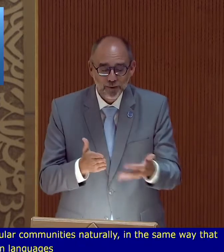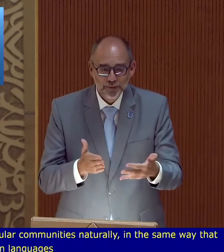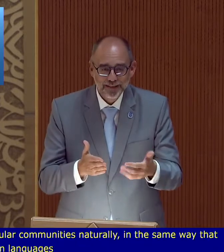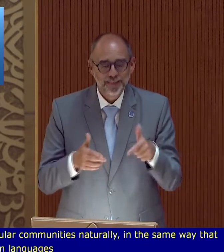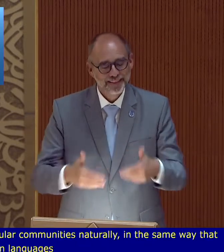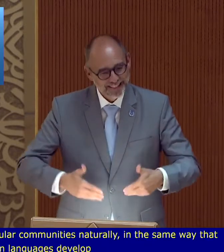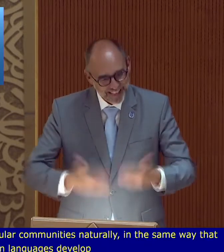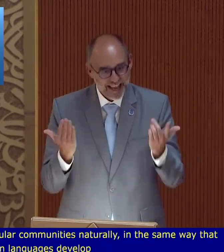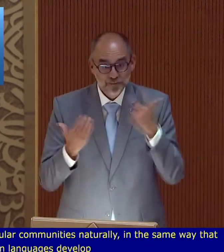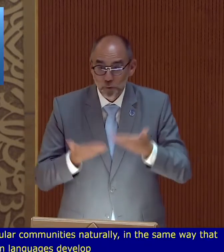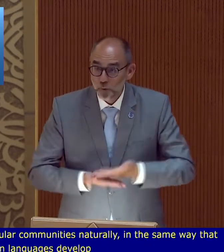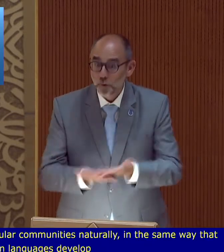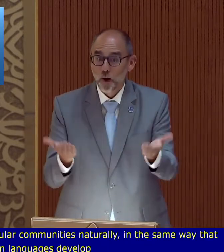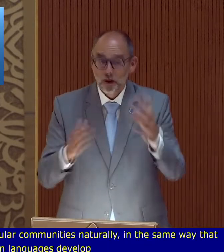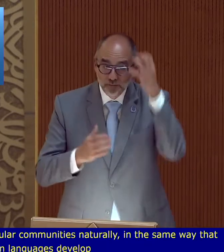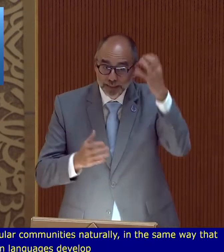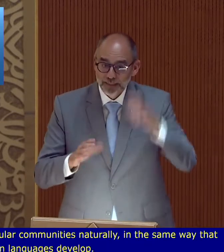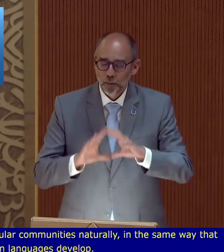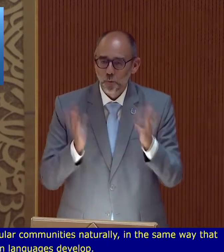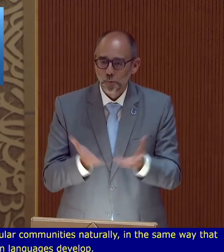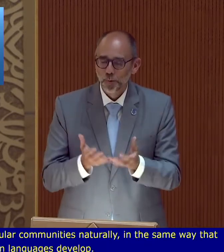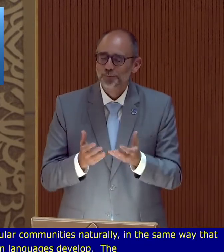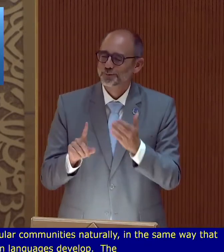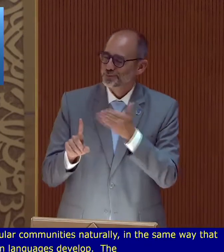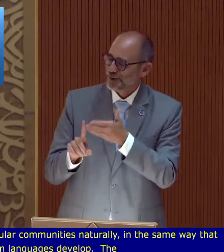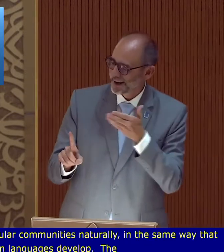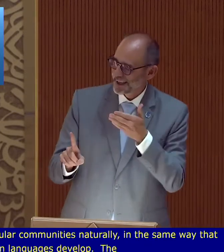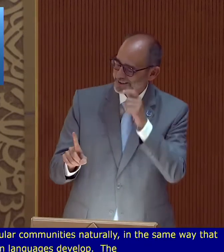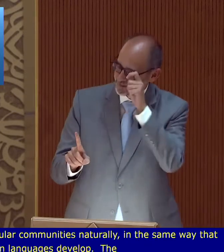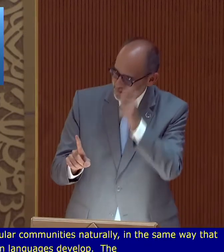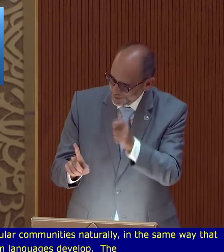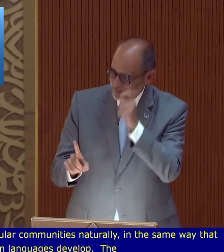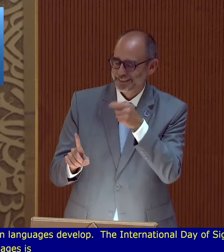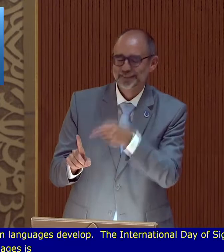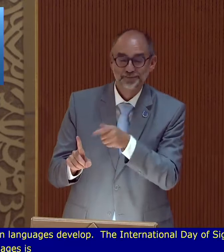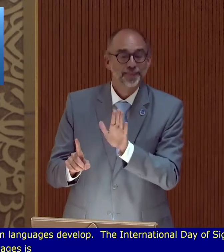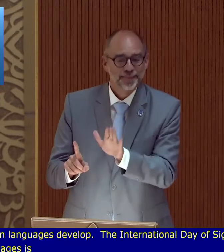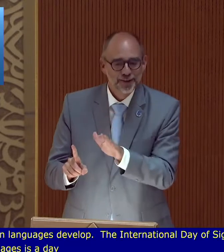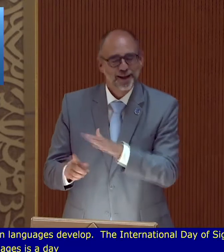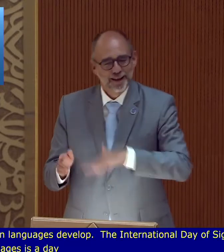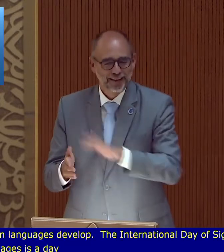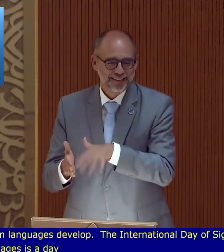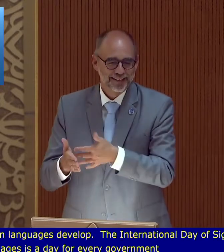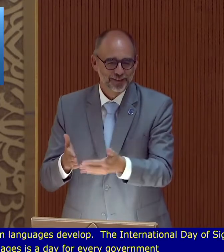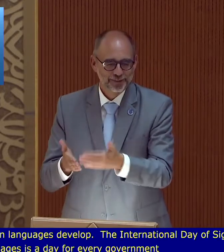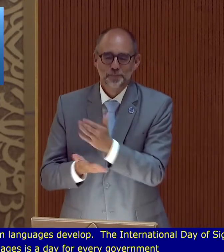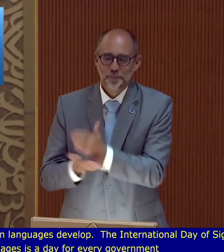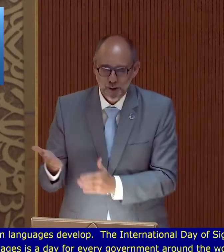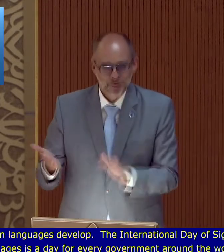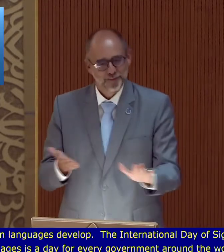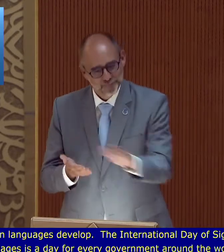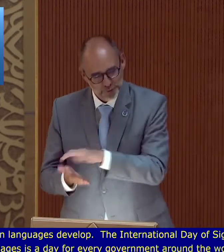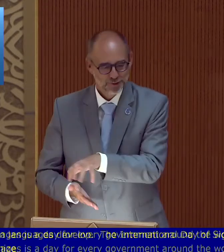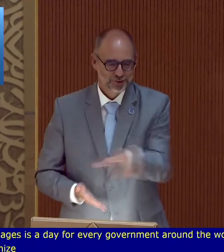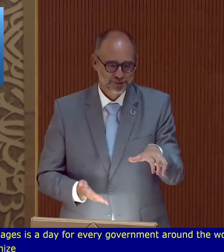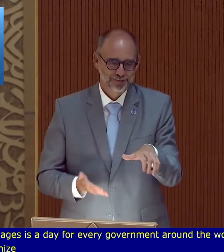The International Day of Sign Languages is a day for every government around the world to recognize and acknowledge their national